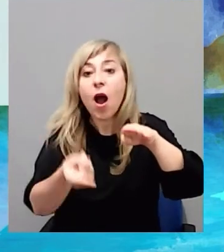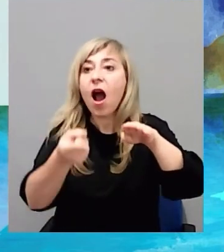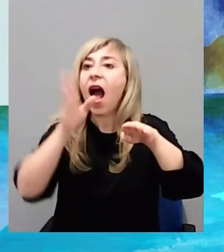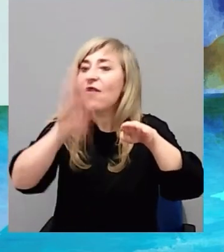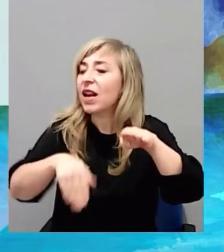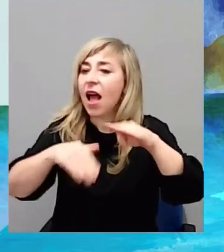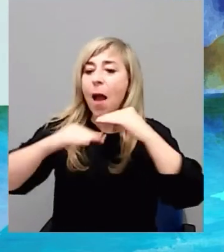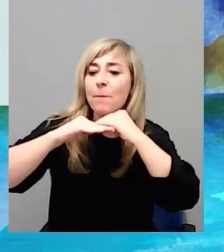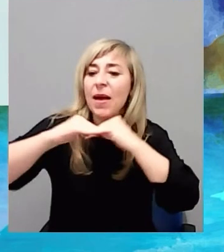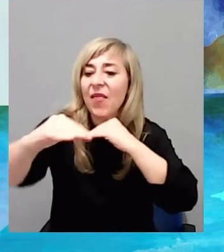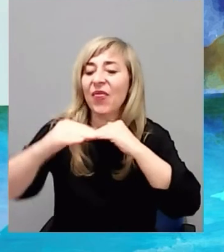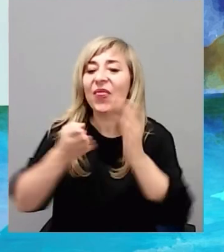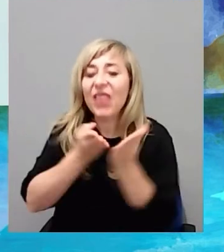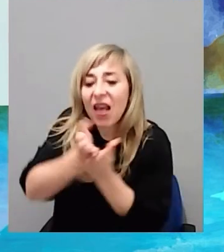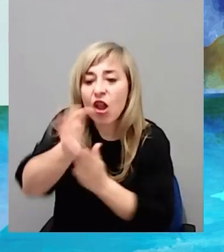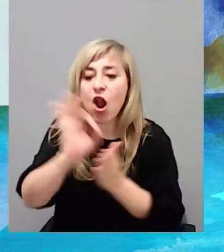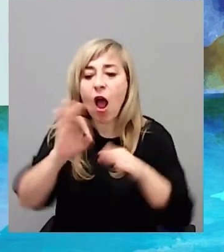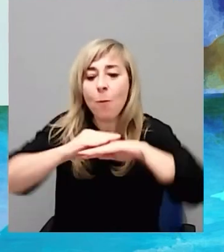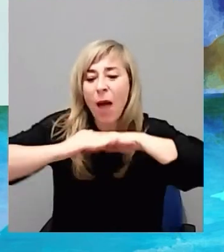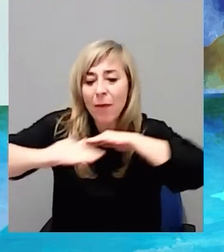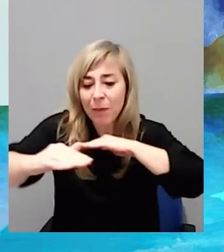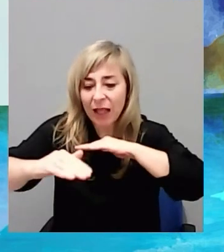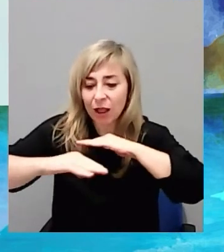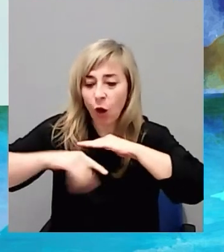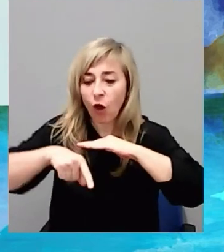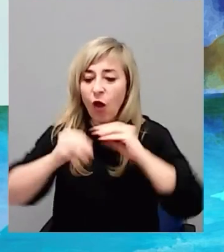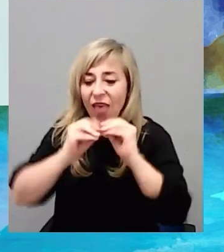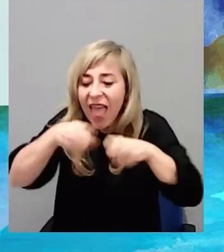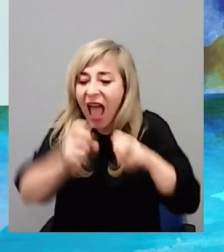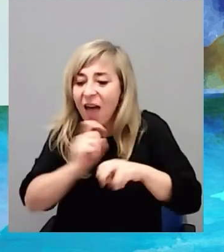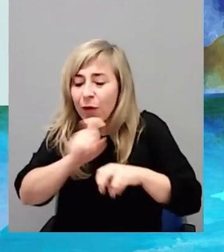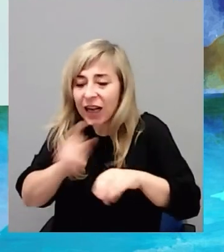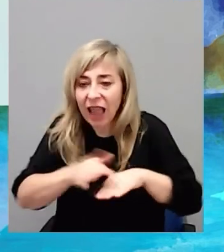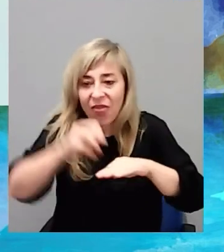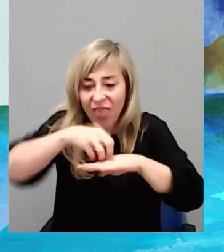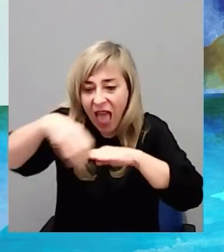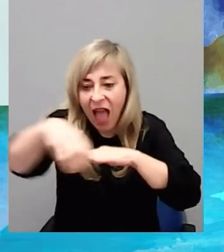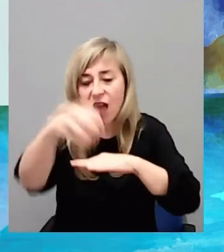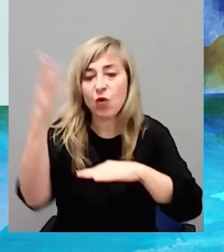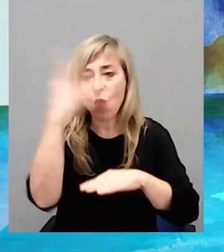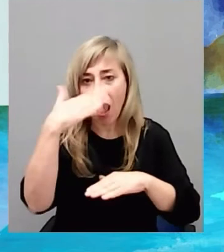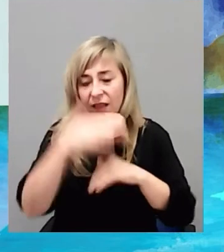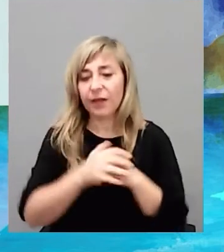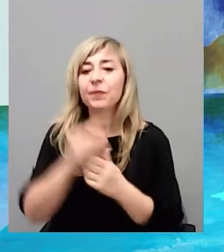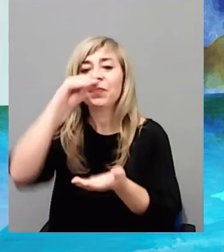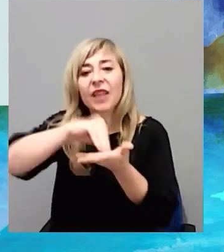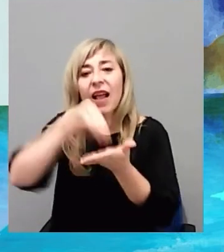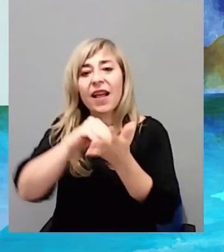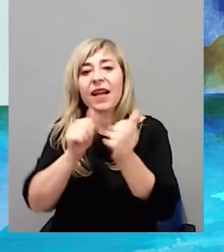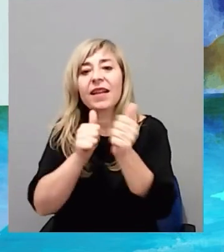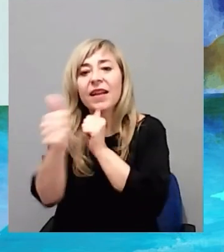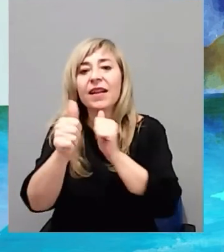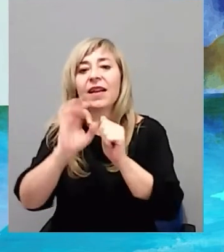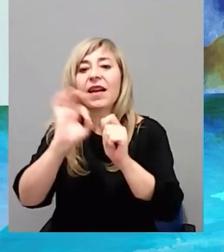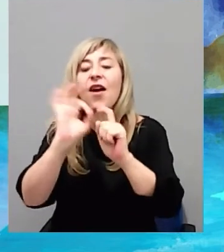that there's no signing for that area. Sometimes we prioritize design and